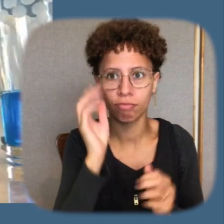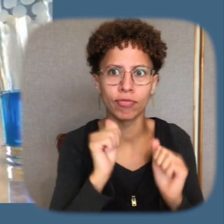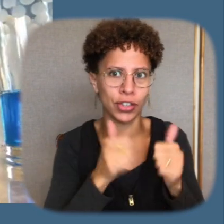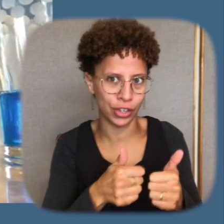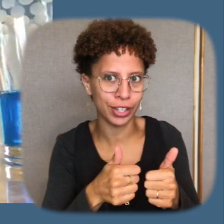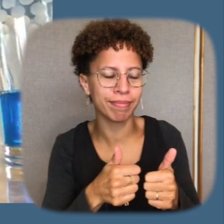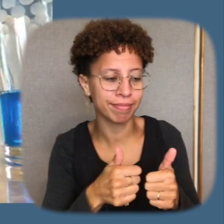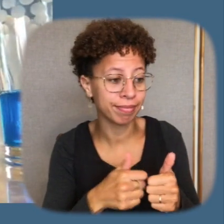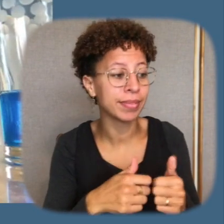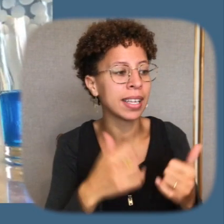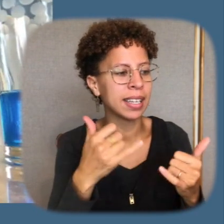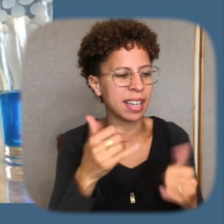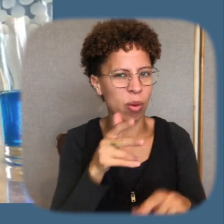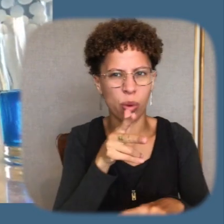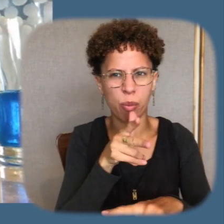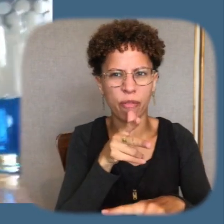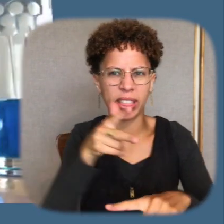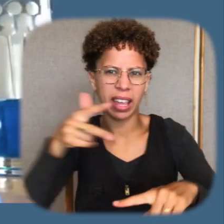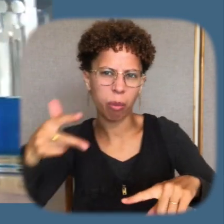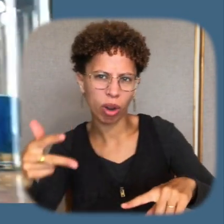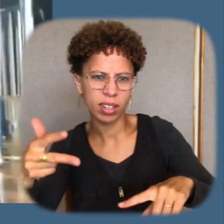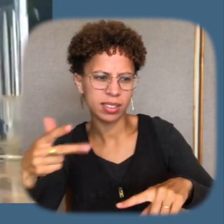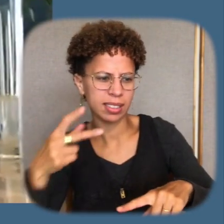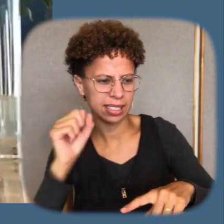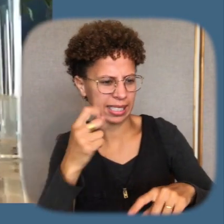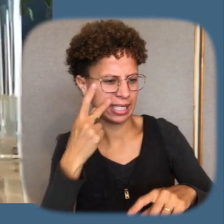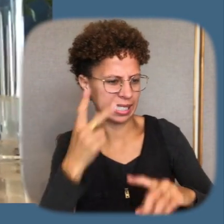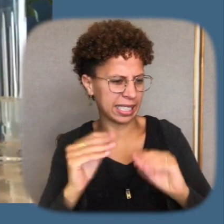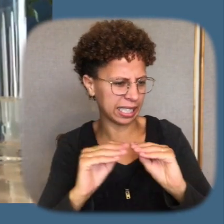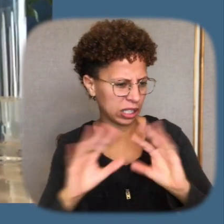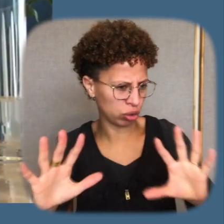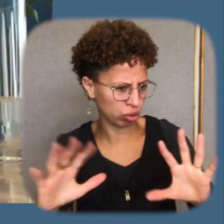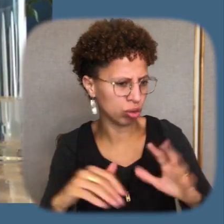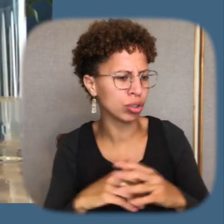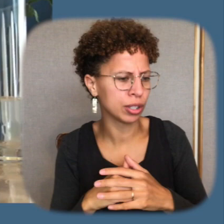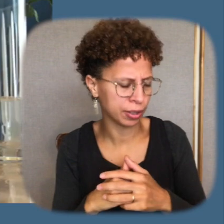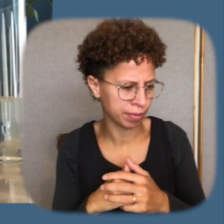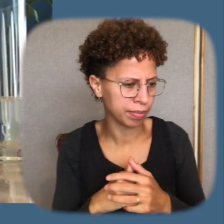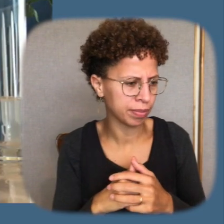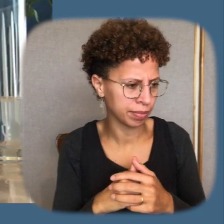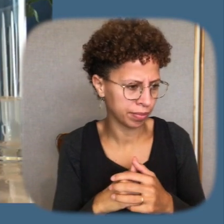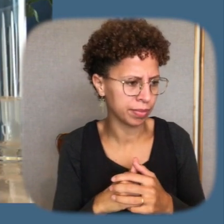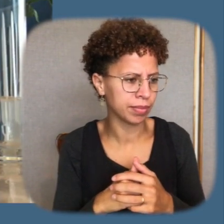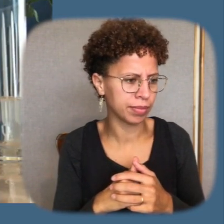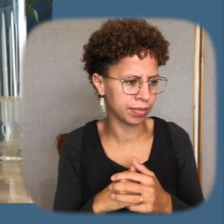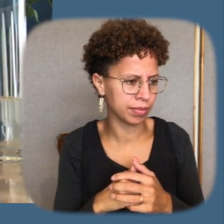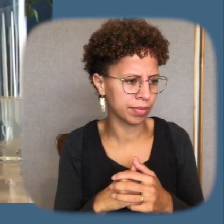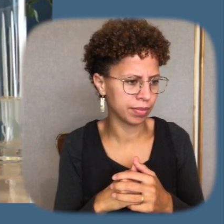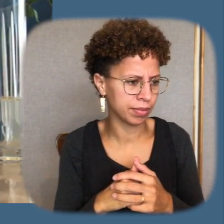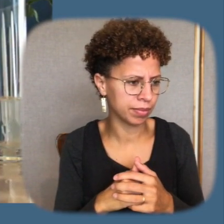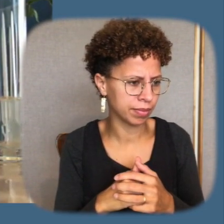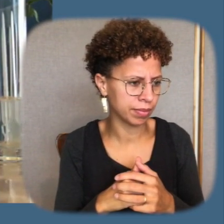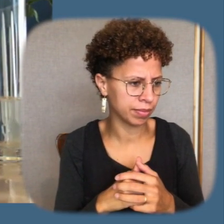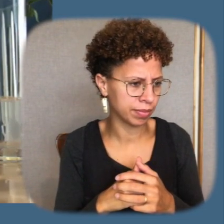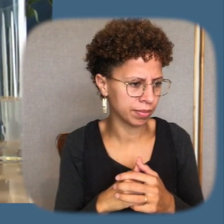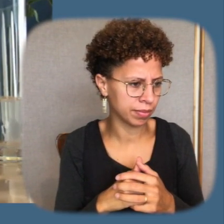Pretty good. So I'm going to move the camera a little bit so that we can see all of those and still see you.